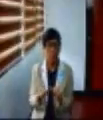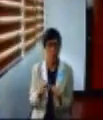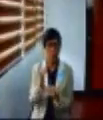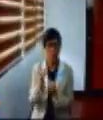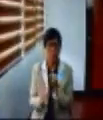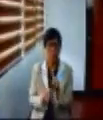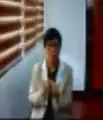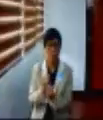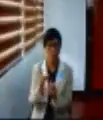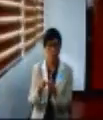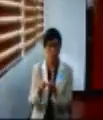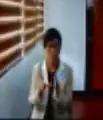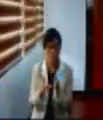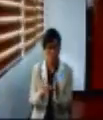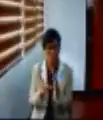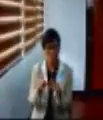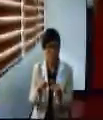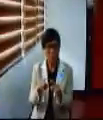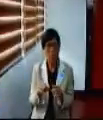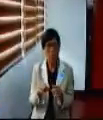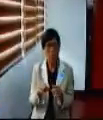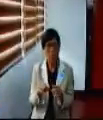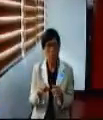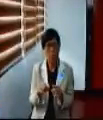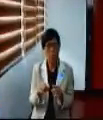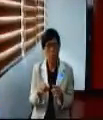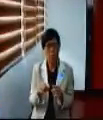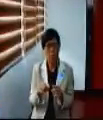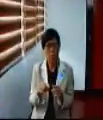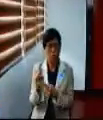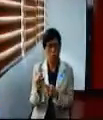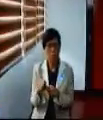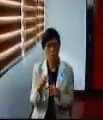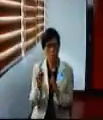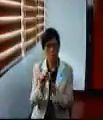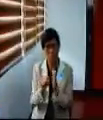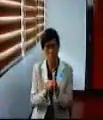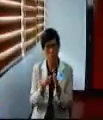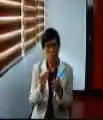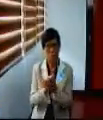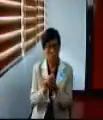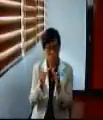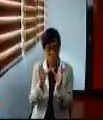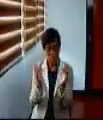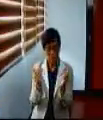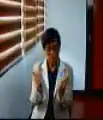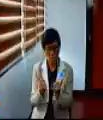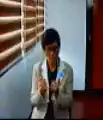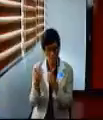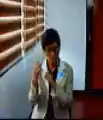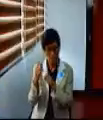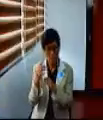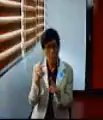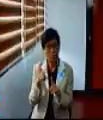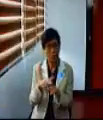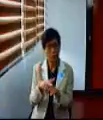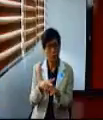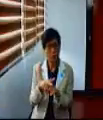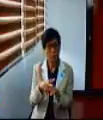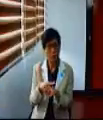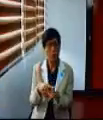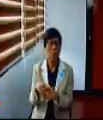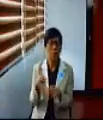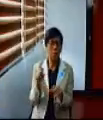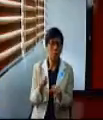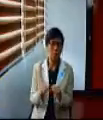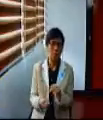as additional sources of standards that companies will be expected to apply. So the discussion goes beyond the International Bill of Rights